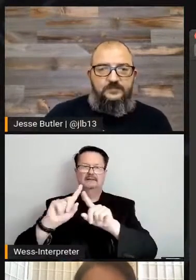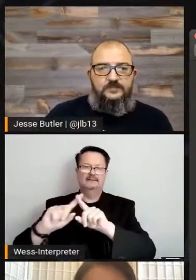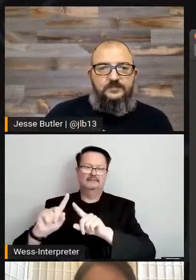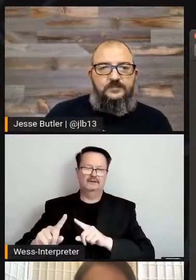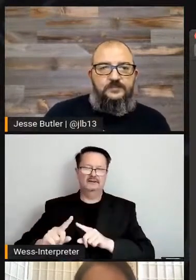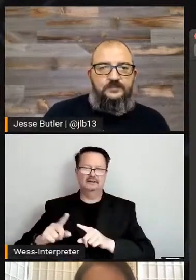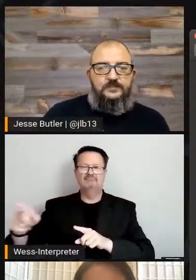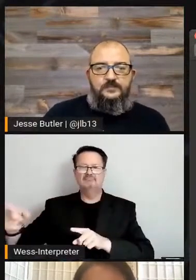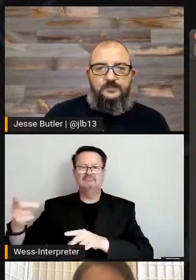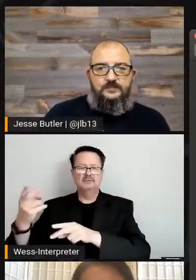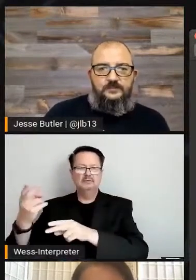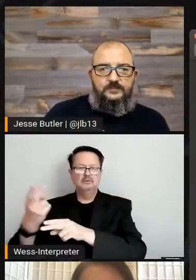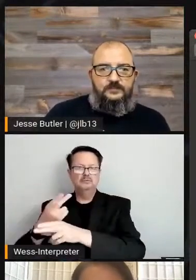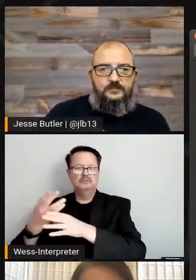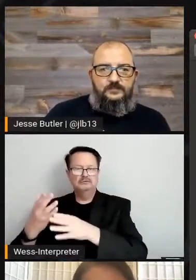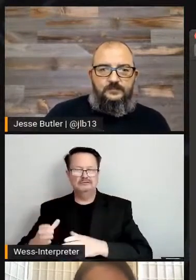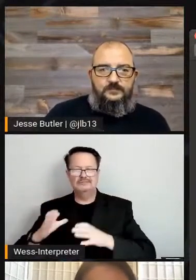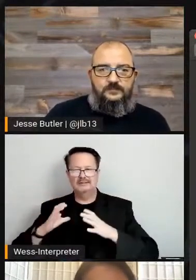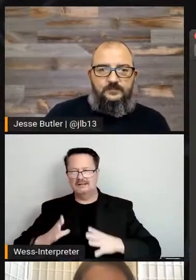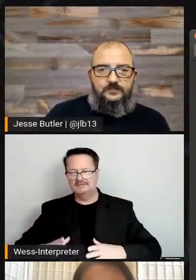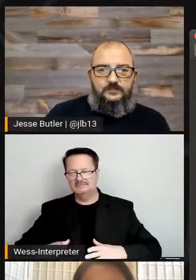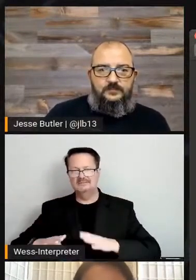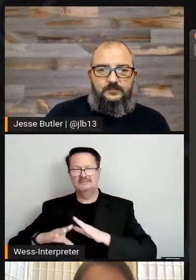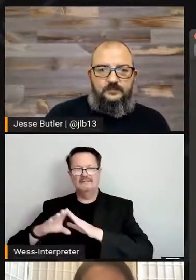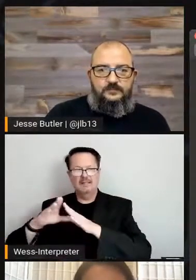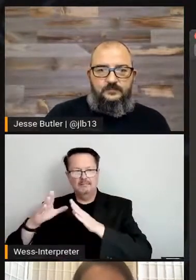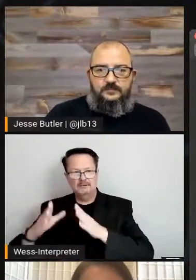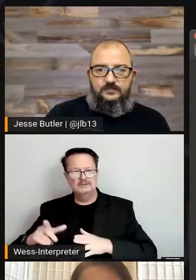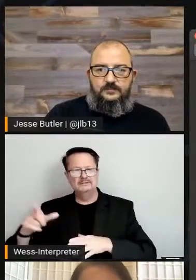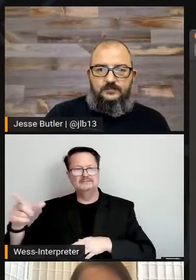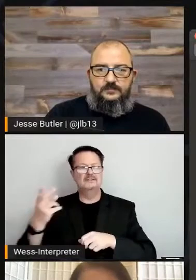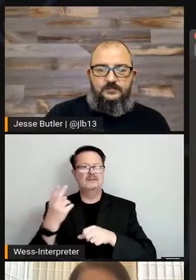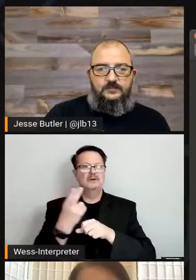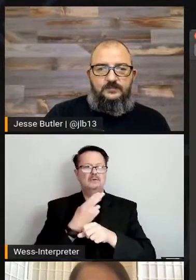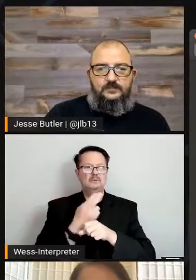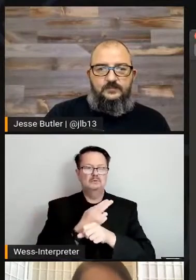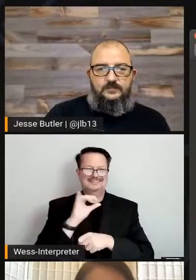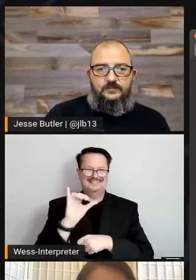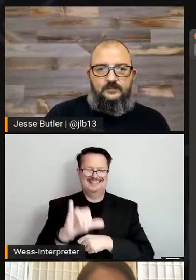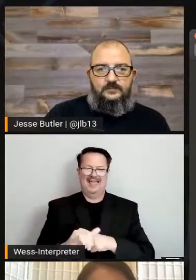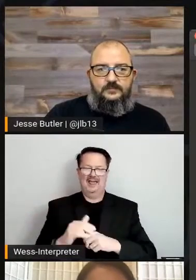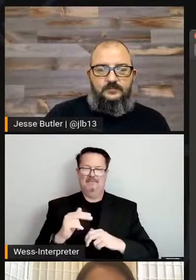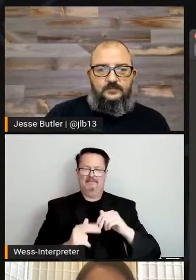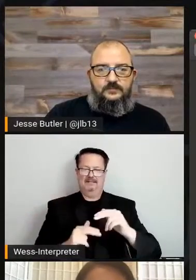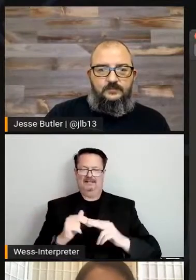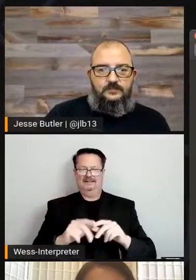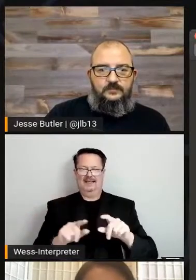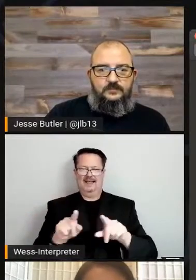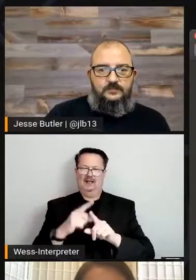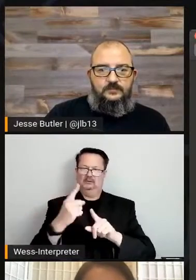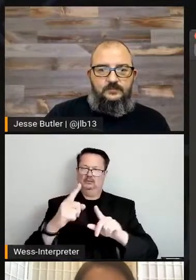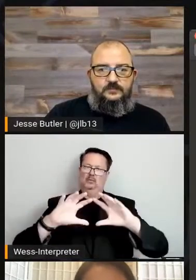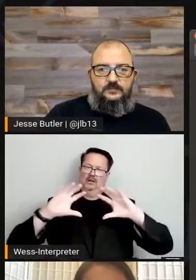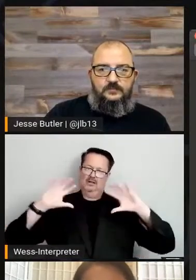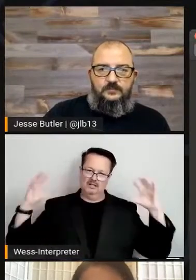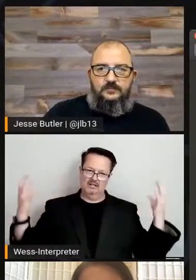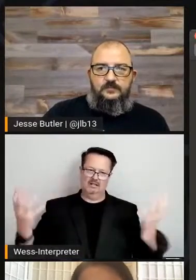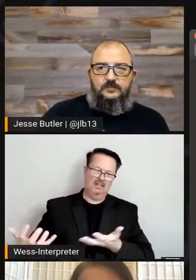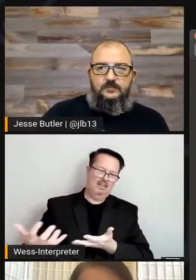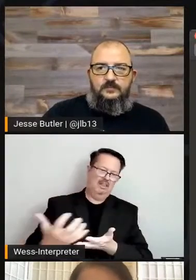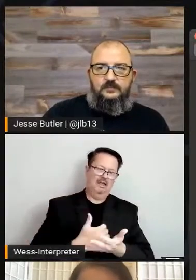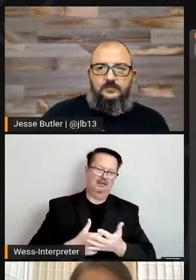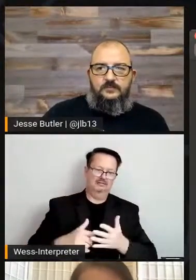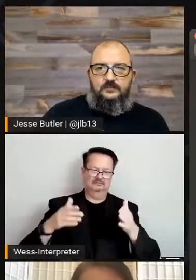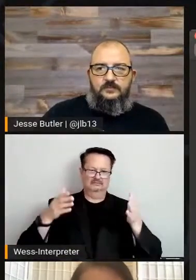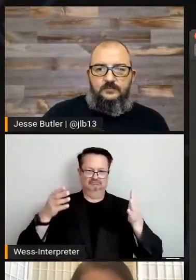users, customers, developers who are using it and building it as one collection agent to support all